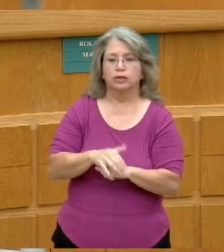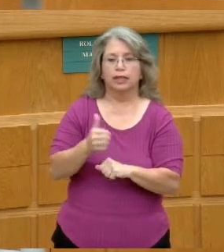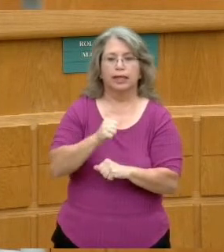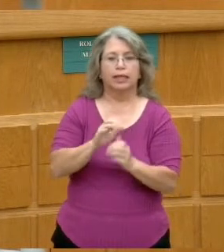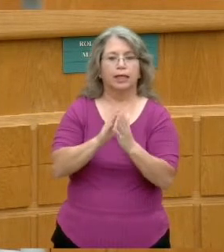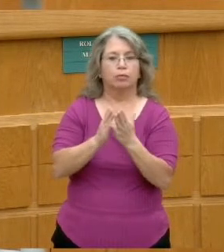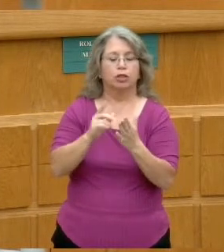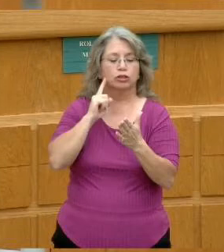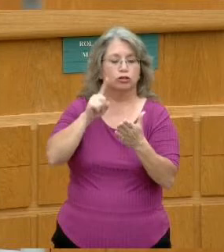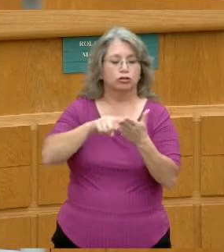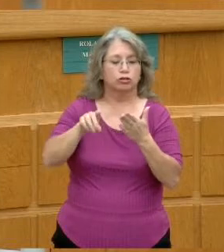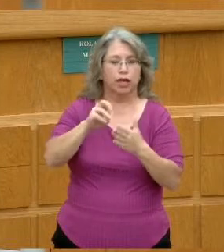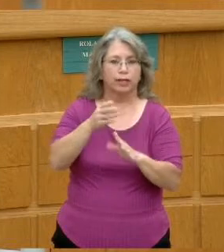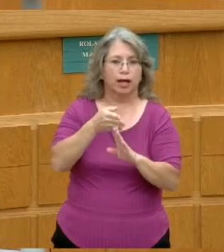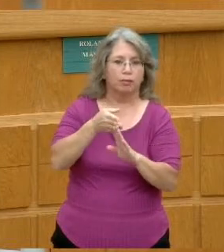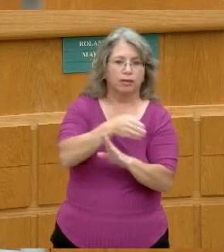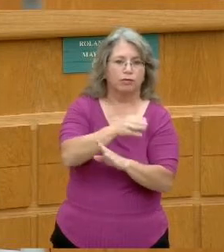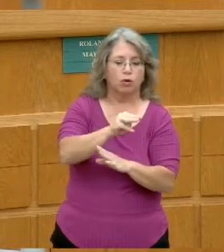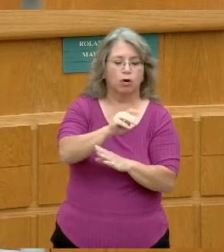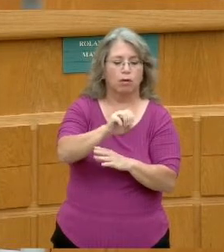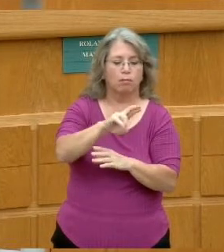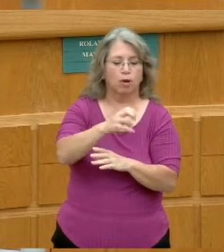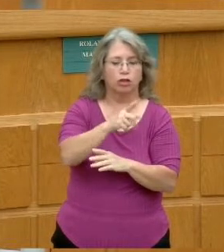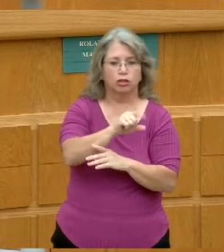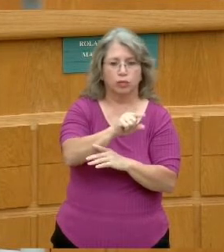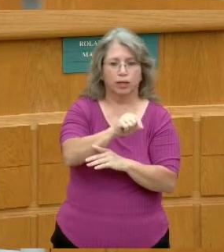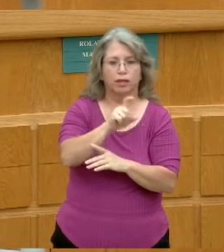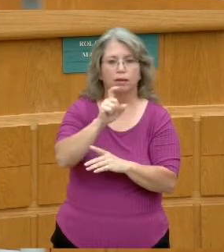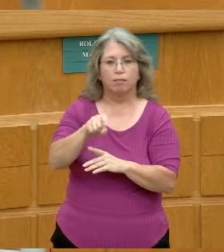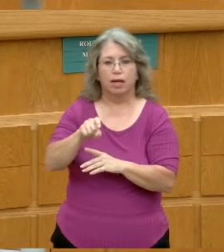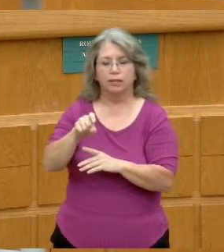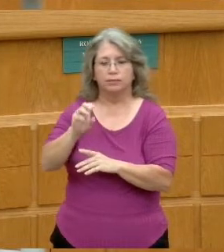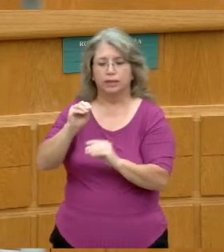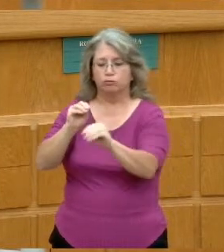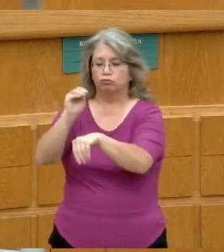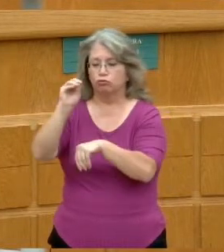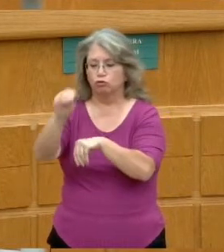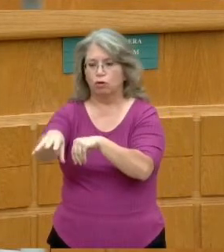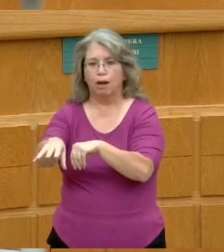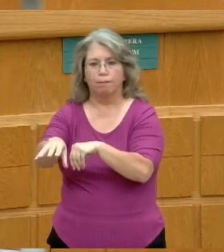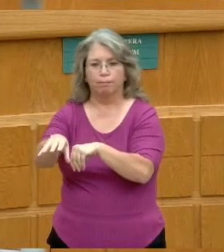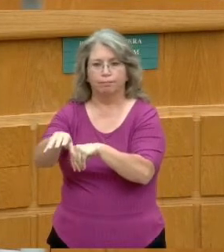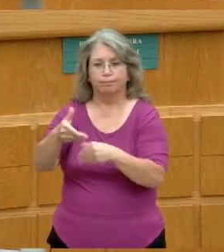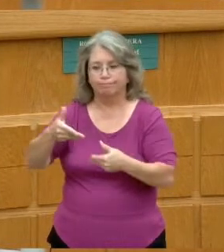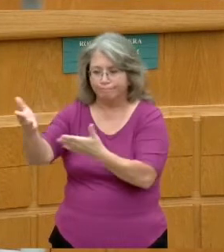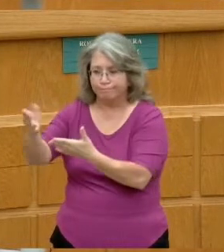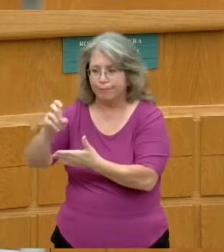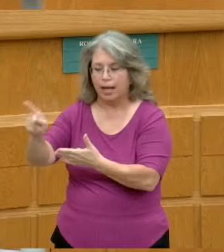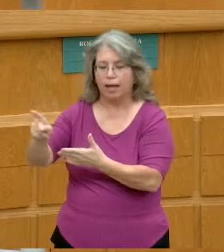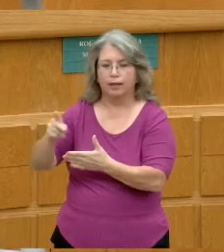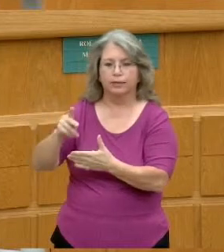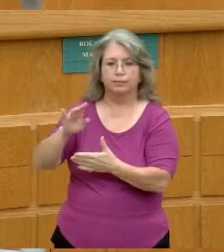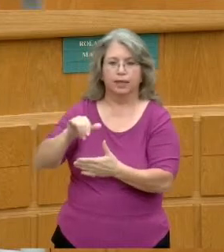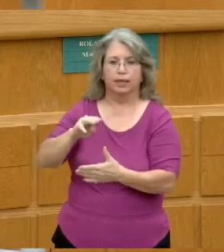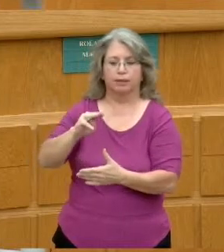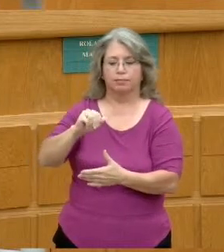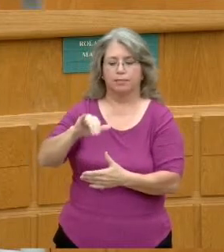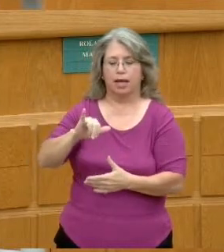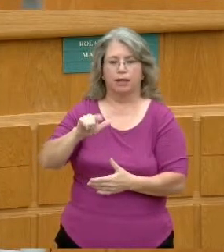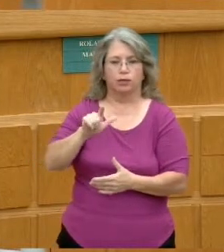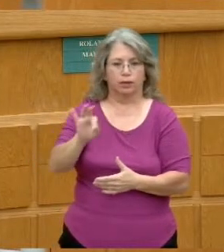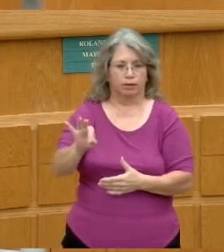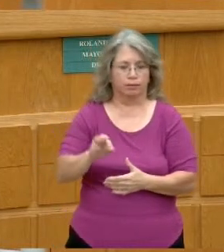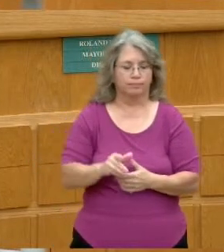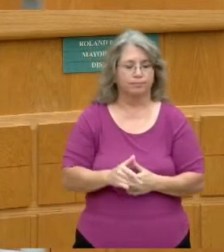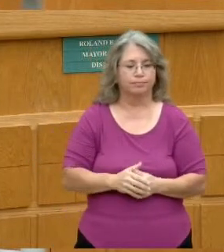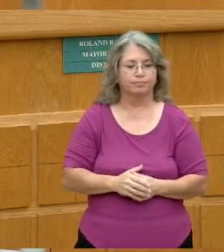be returned by Friday, May 29th, just to give those a heads up out there that may have checked out some books. Okay, so that's a